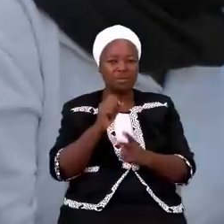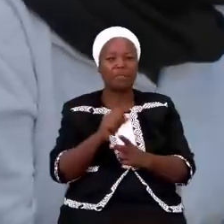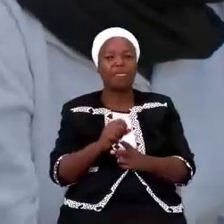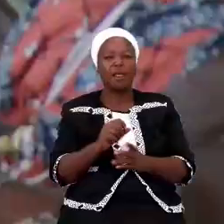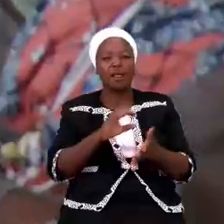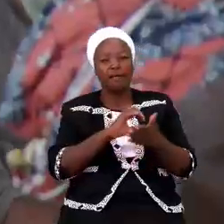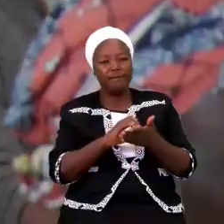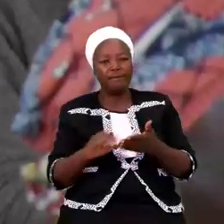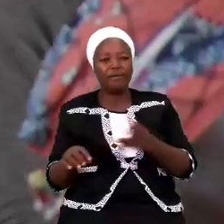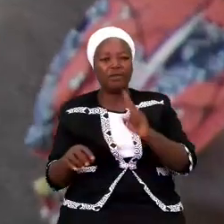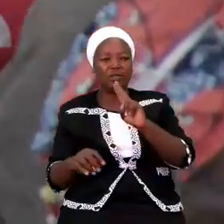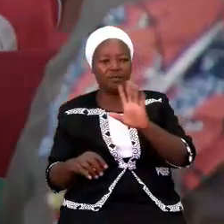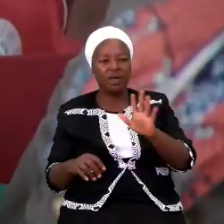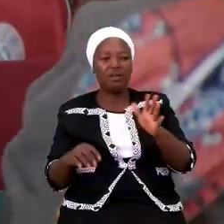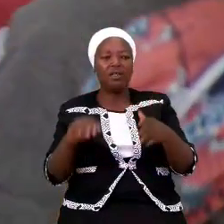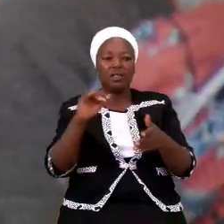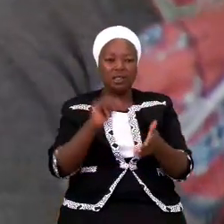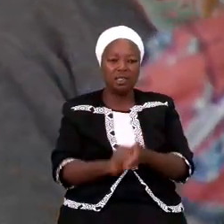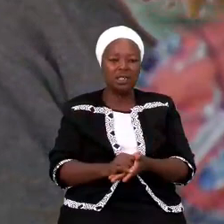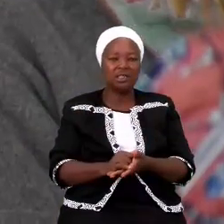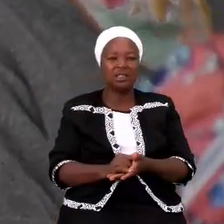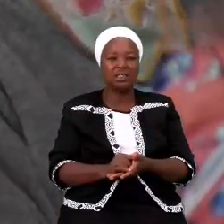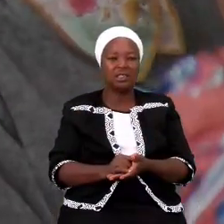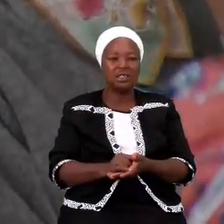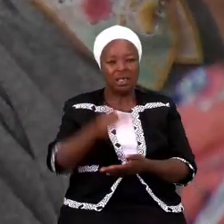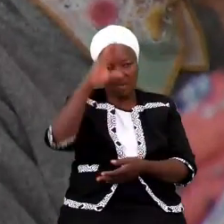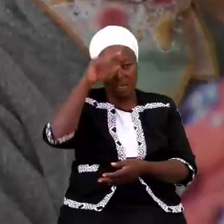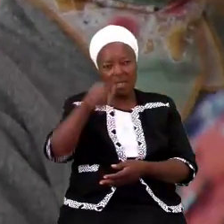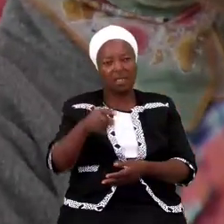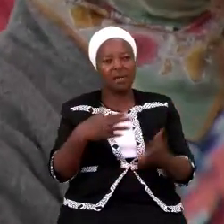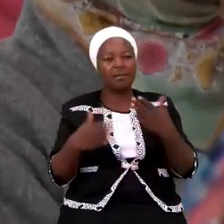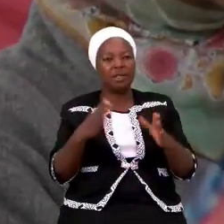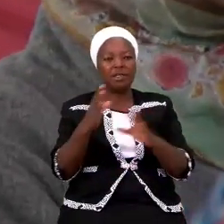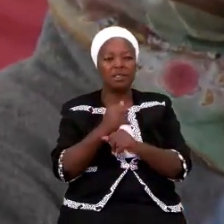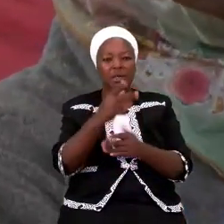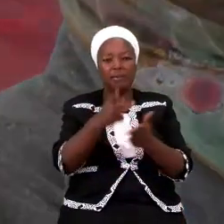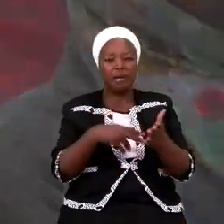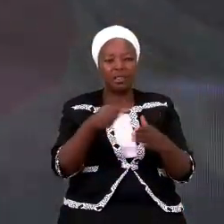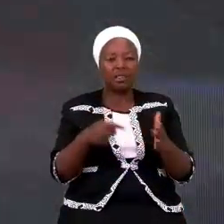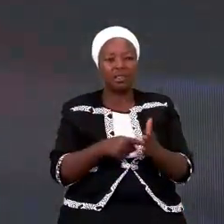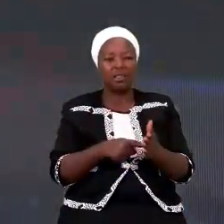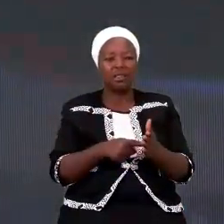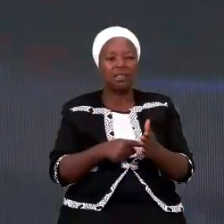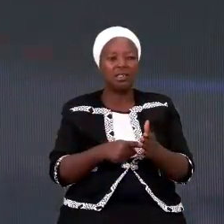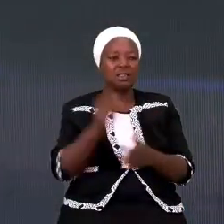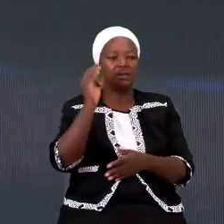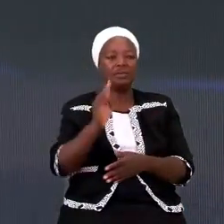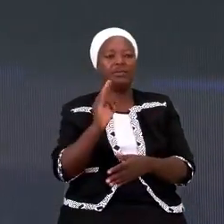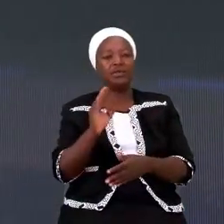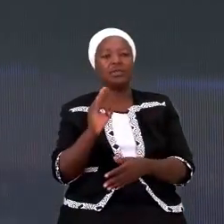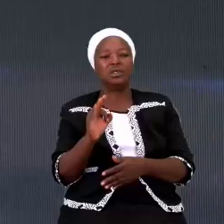ministry and apostleship, from which, look at this, not this where we're going, from which Judas